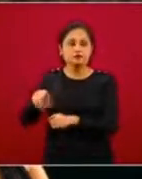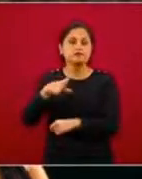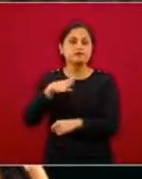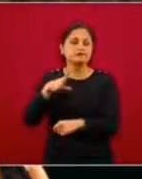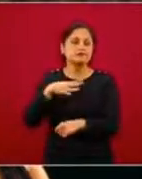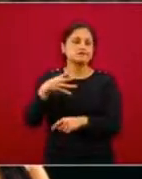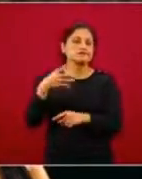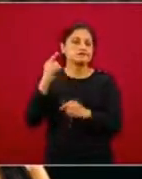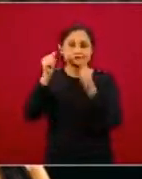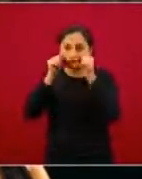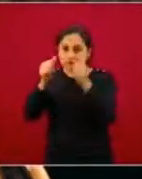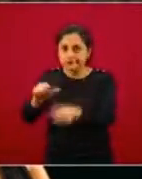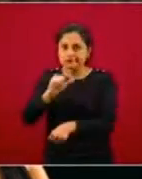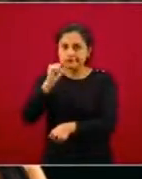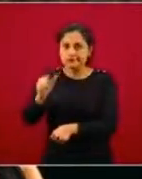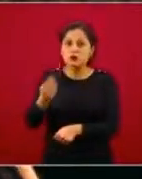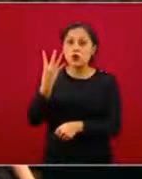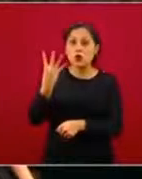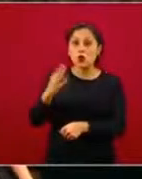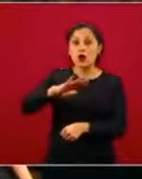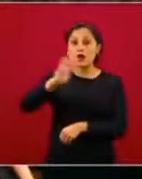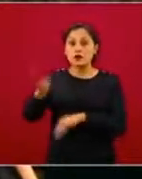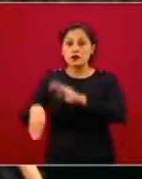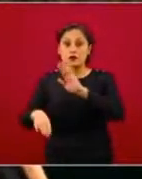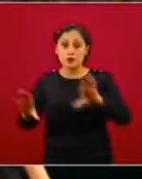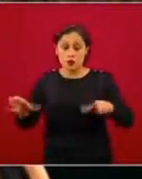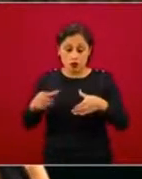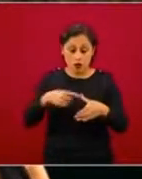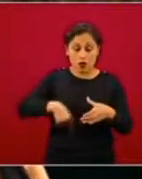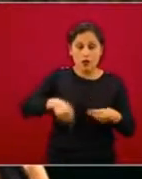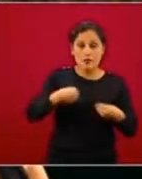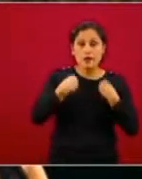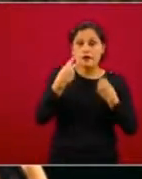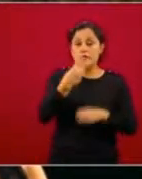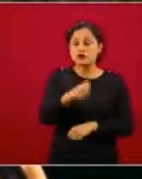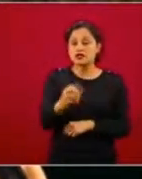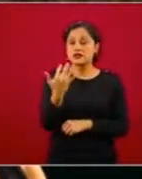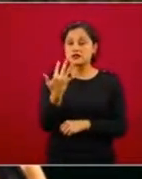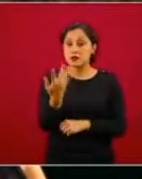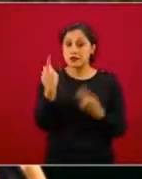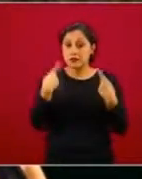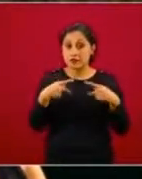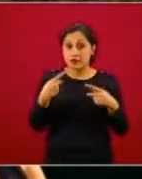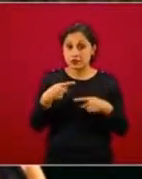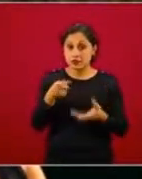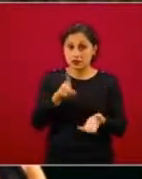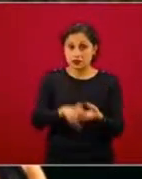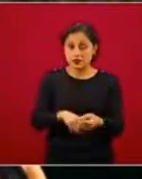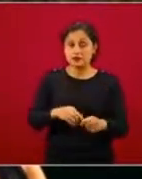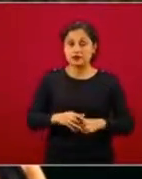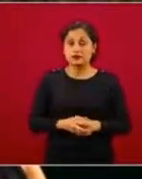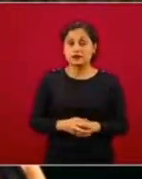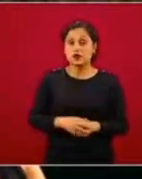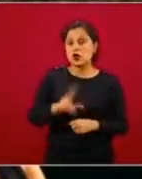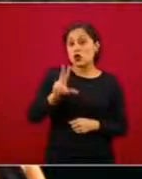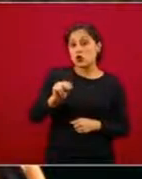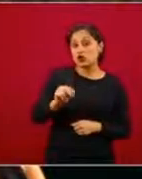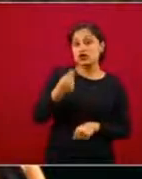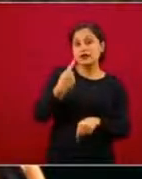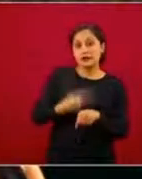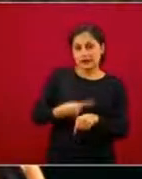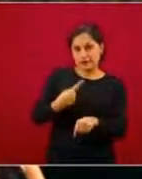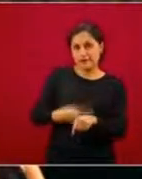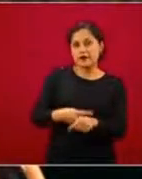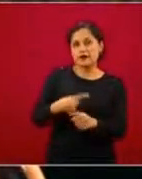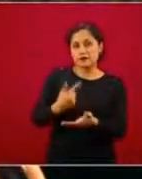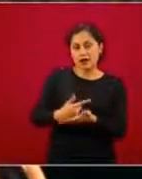medical attention necessary for them. 4 people have died in an area that is compounded with many more people.